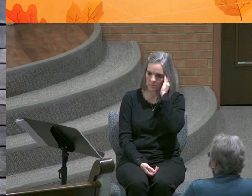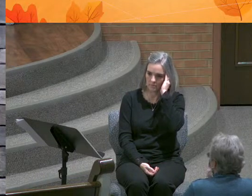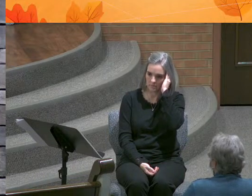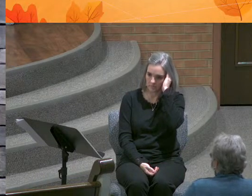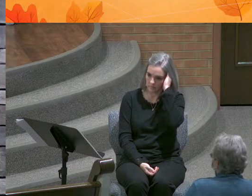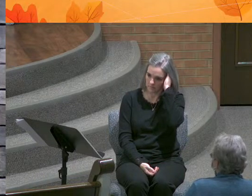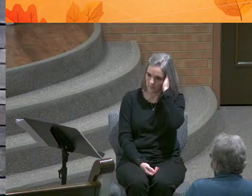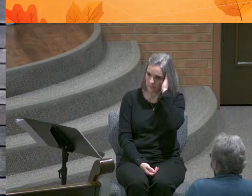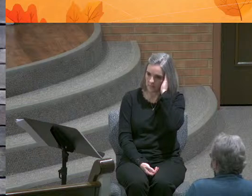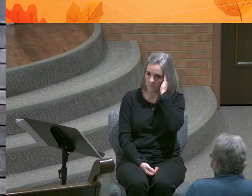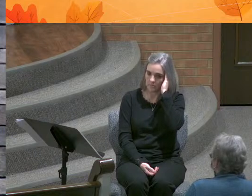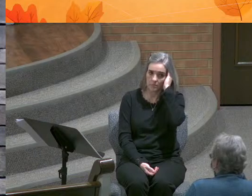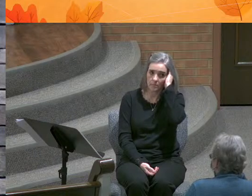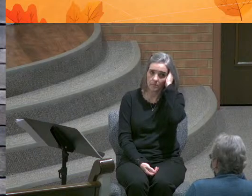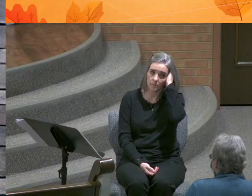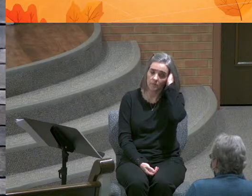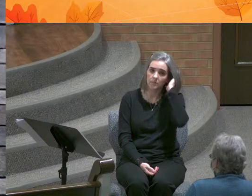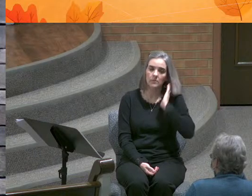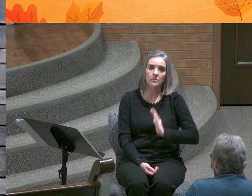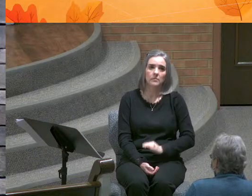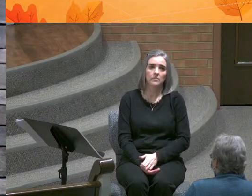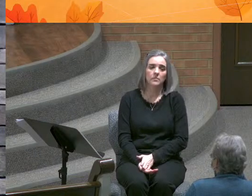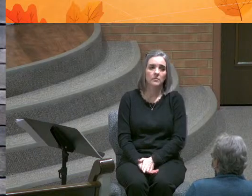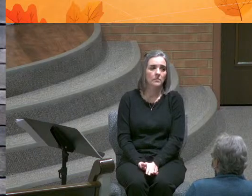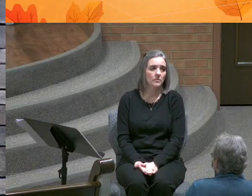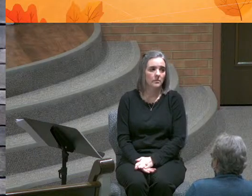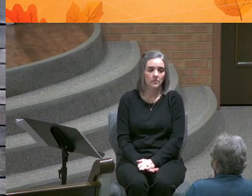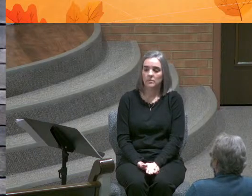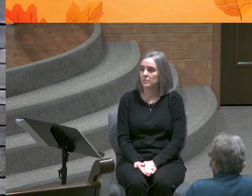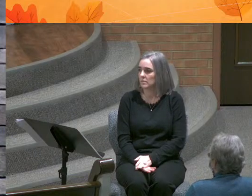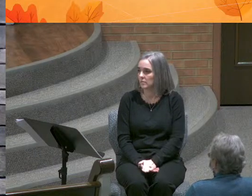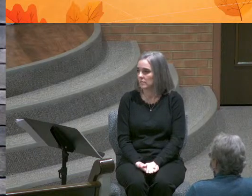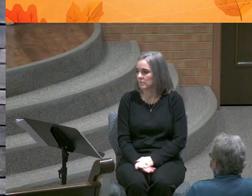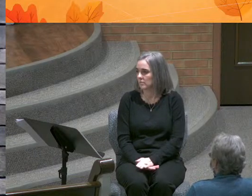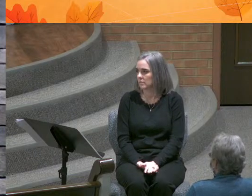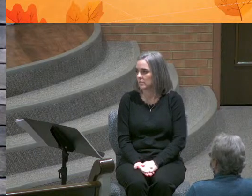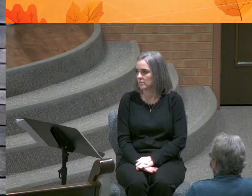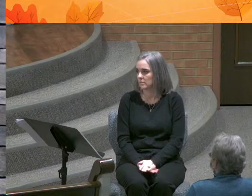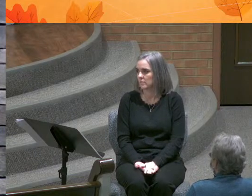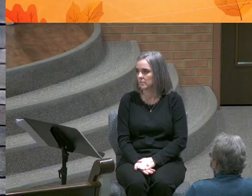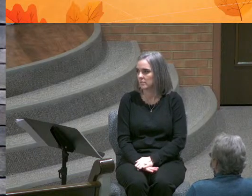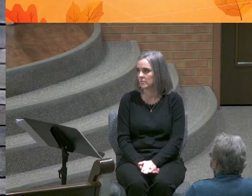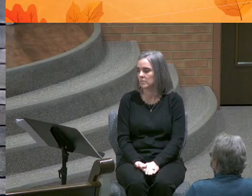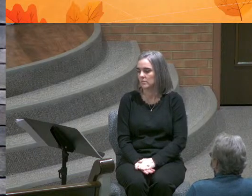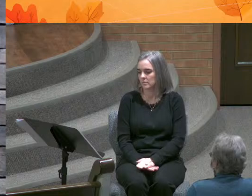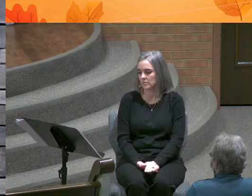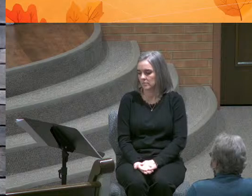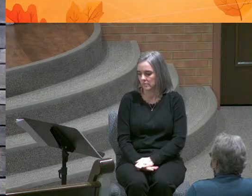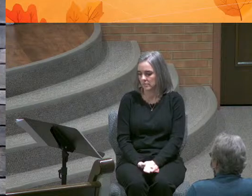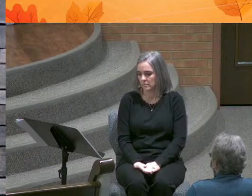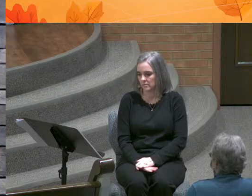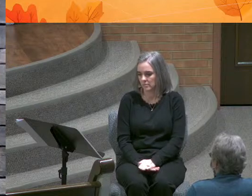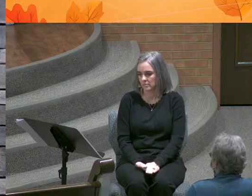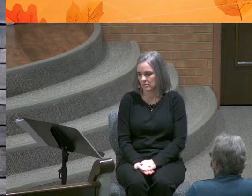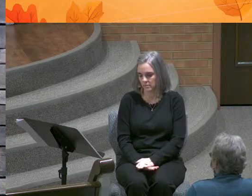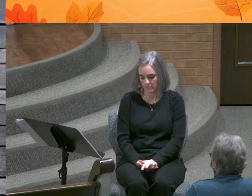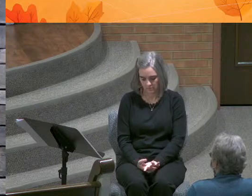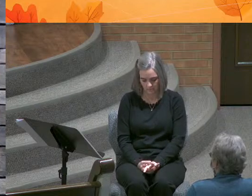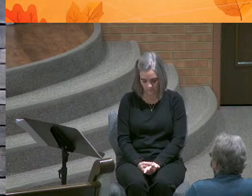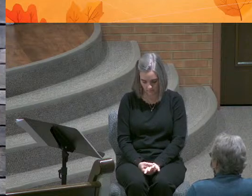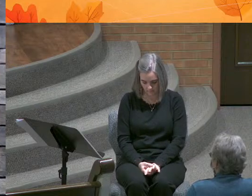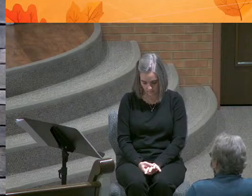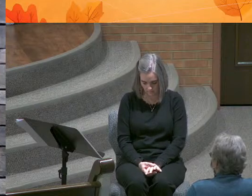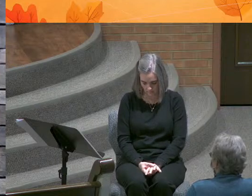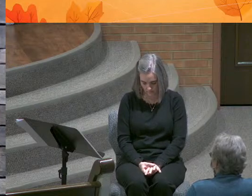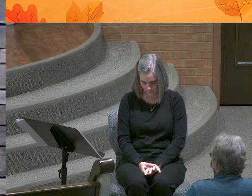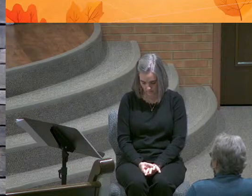am quite impressed with the man, the preacher he's turned out to be. So we look forward to